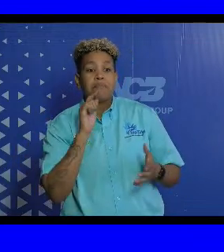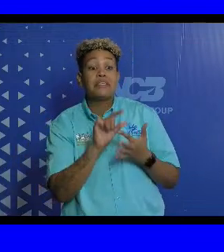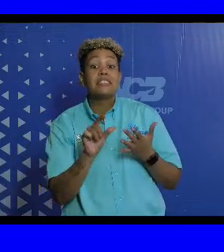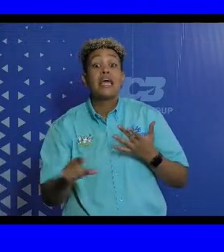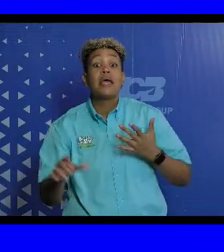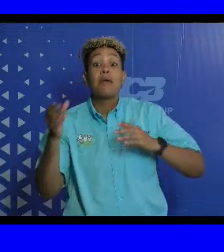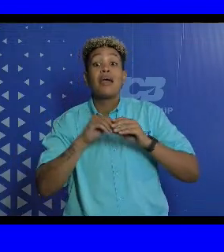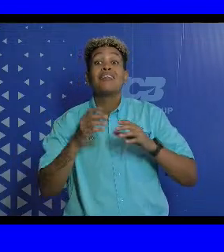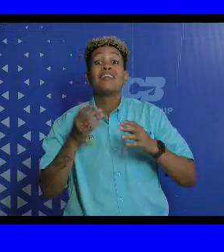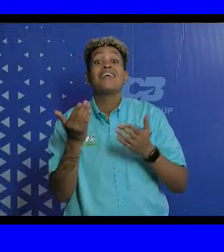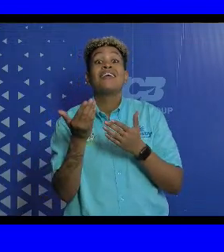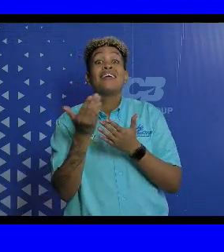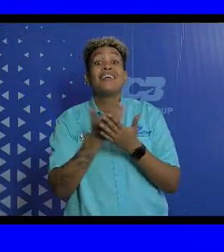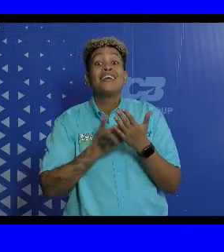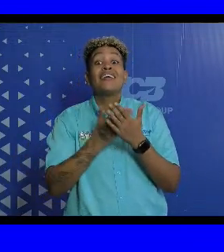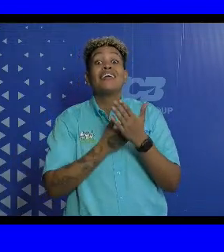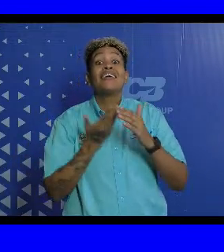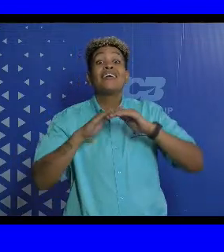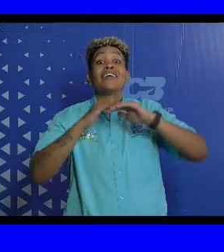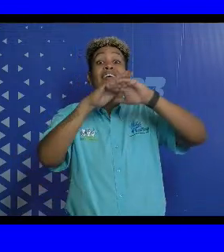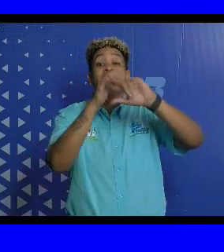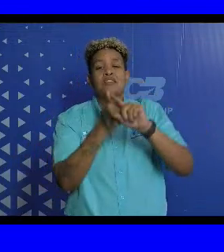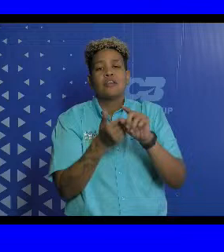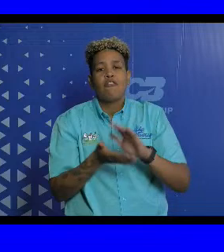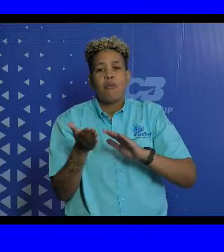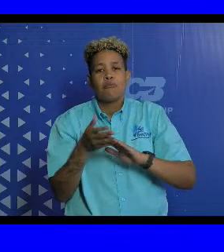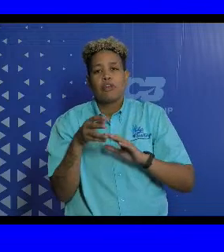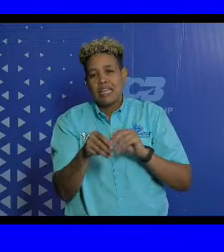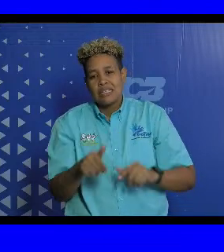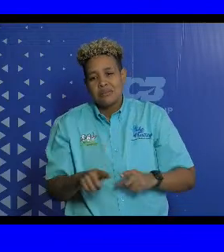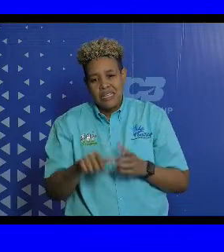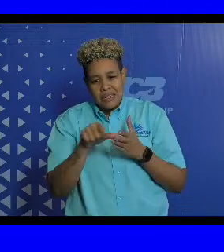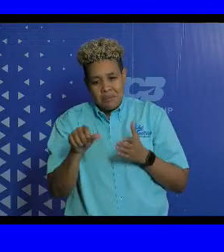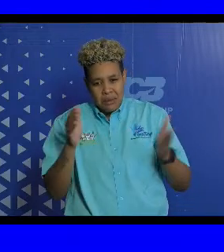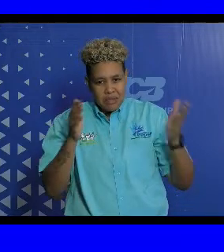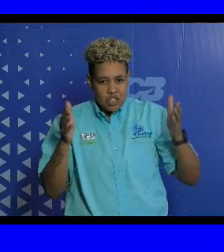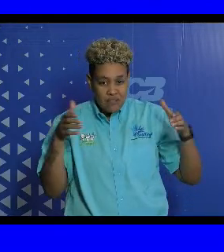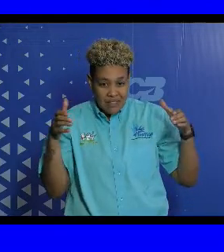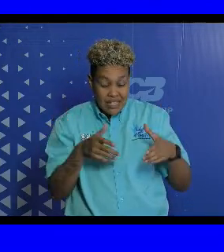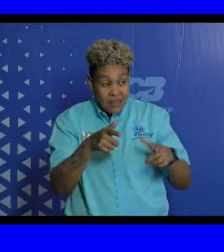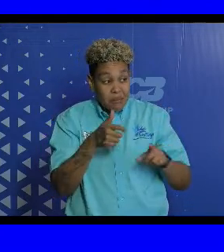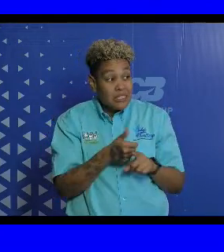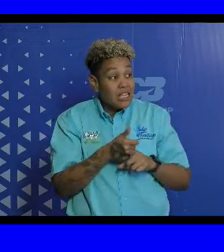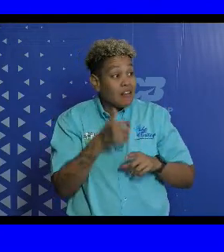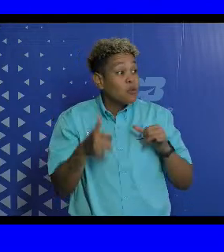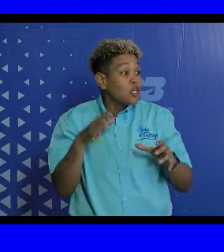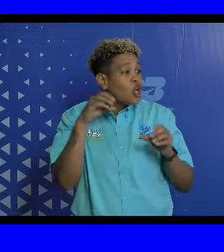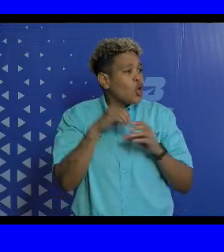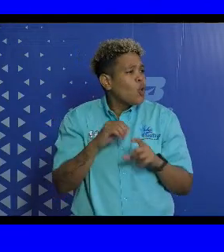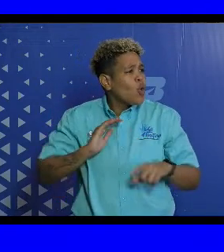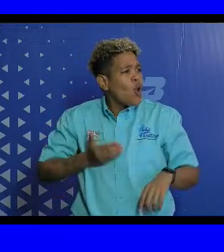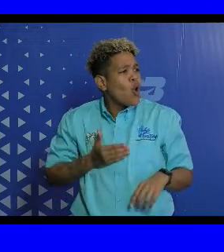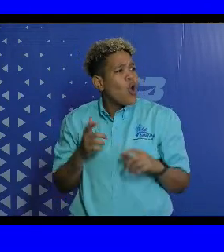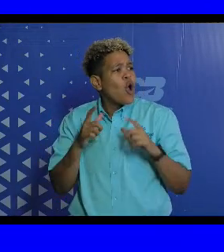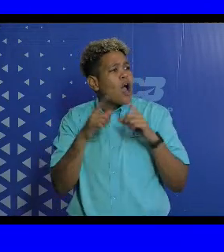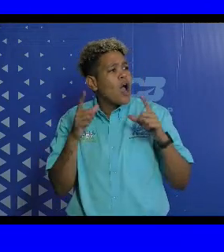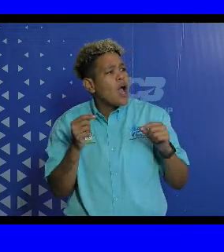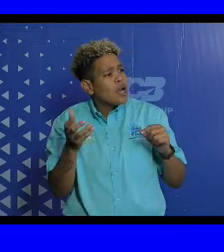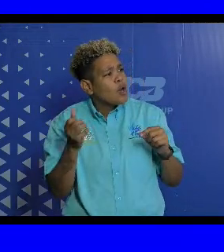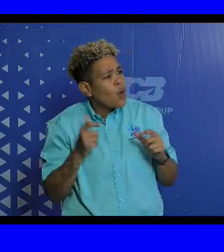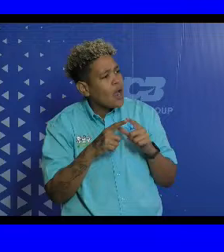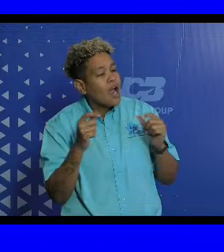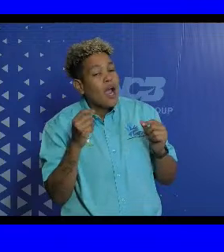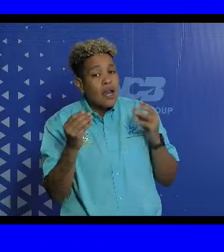also incurred increased operating expenses. The payment services segment, which includes our card acquiring,